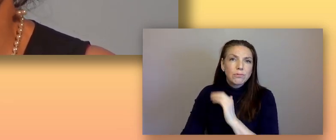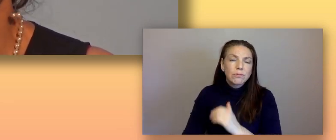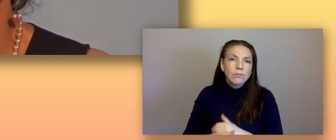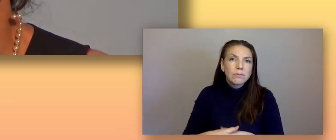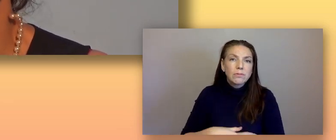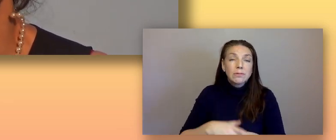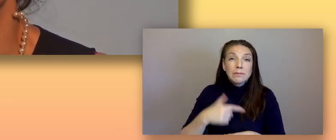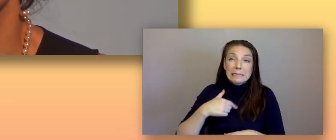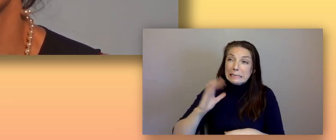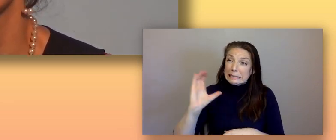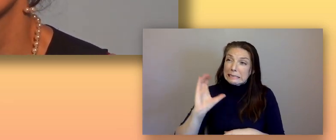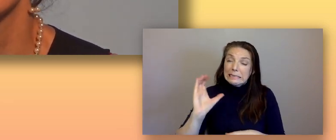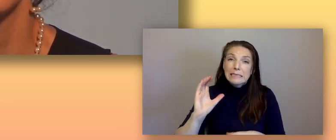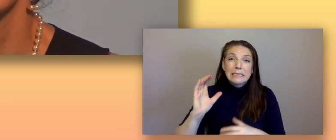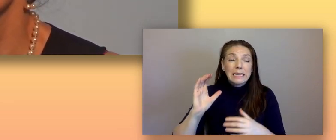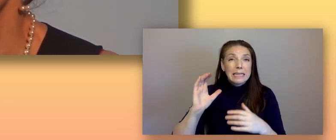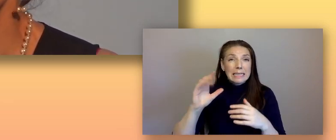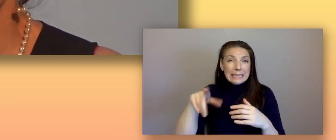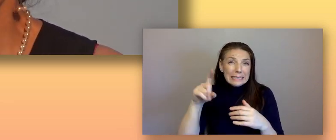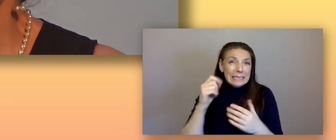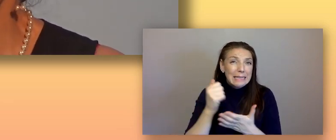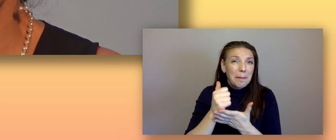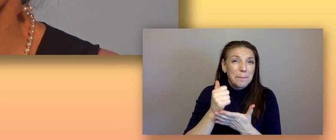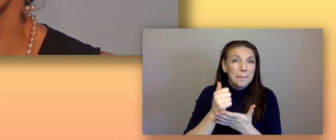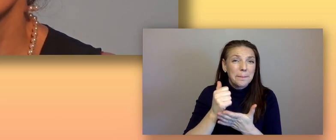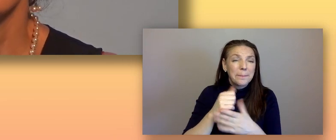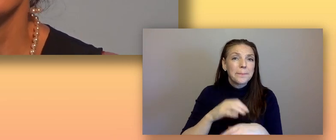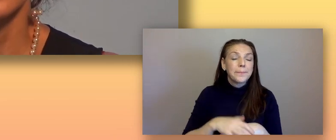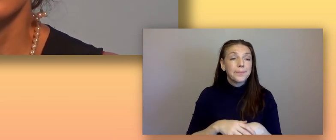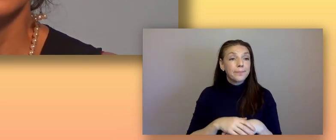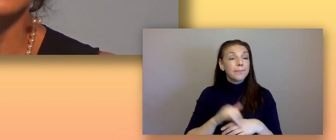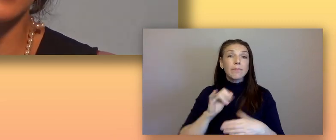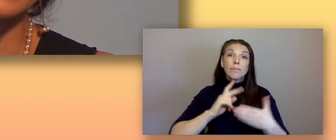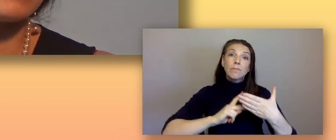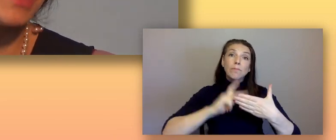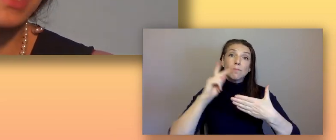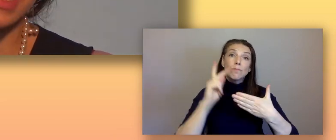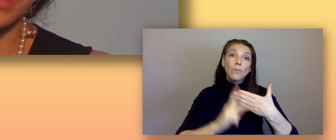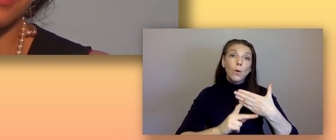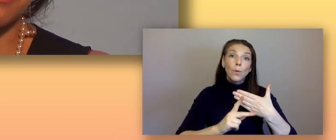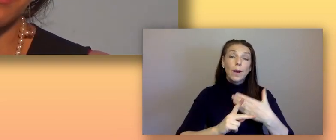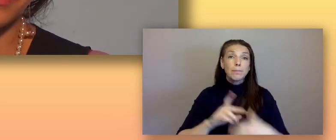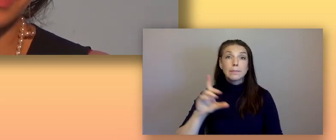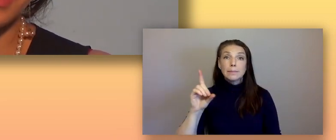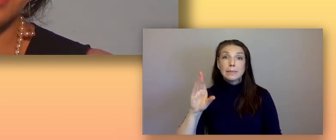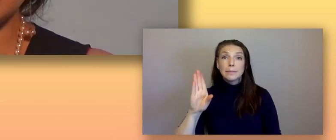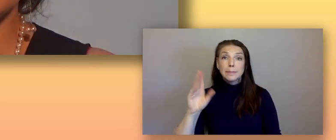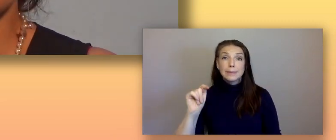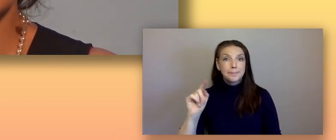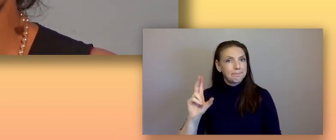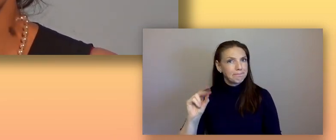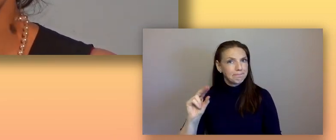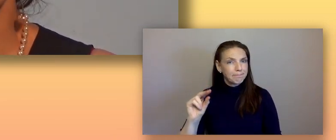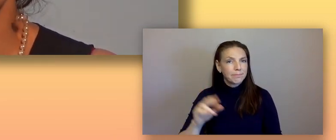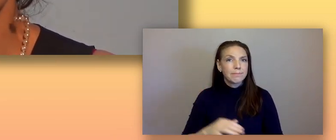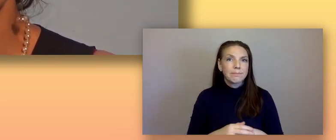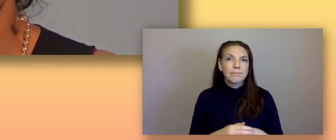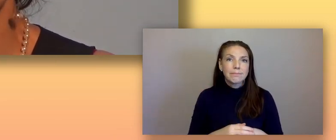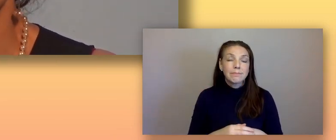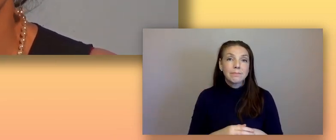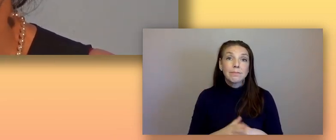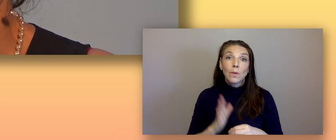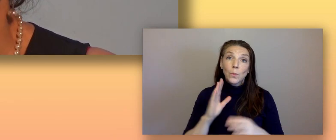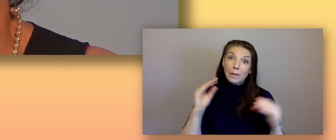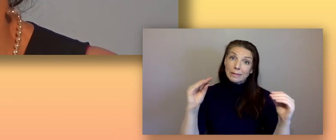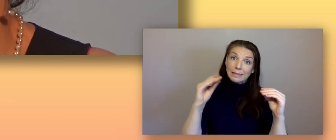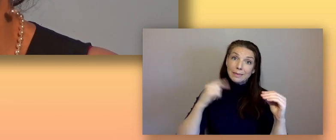yet feverishly determined. The program was not DBT. It wasn't going to teach